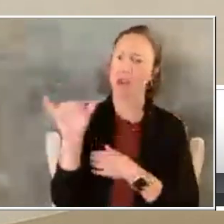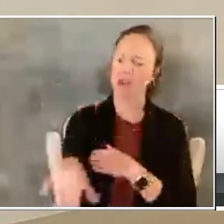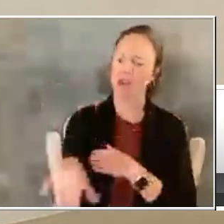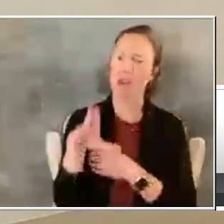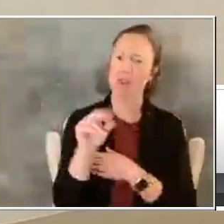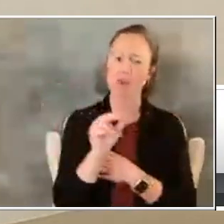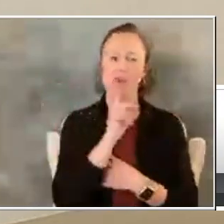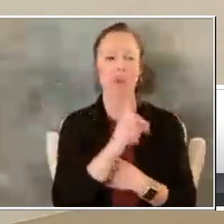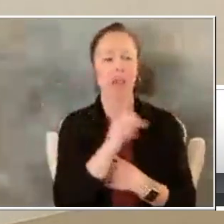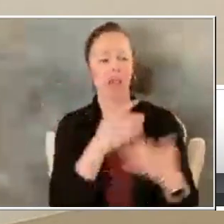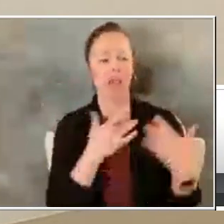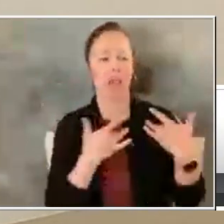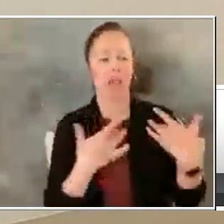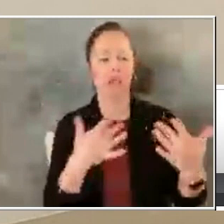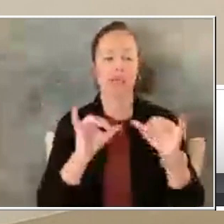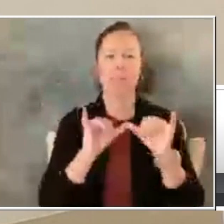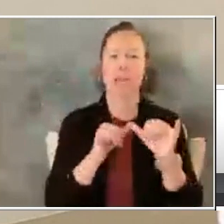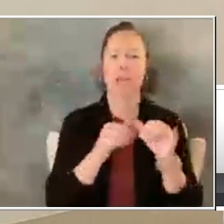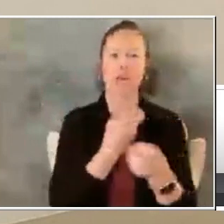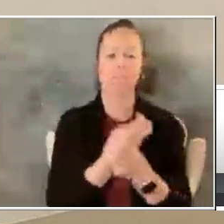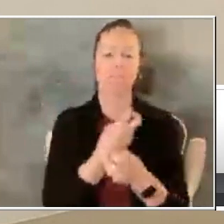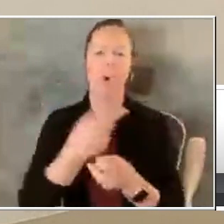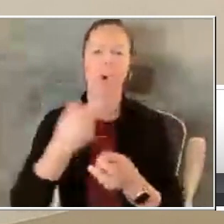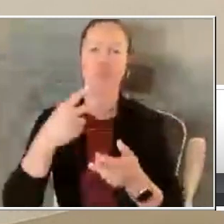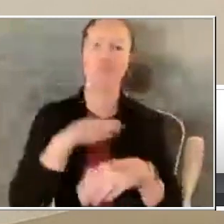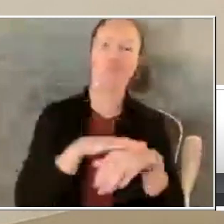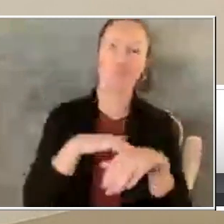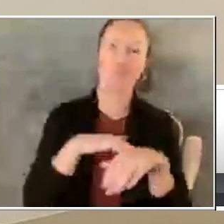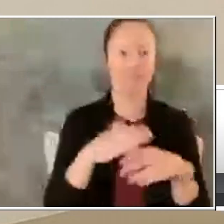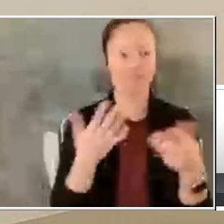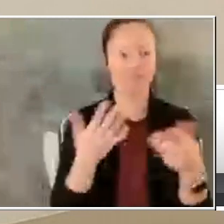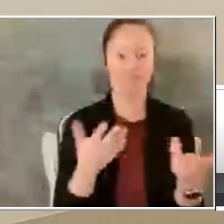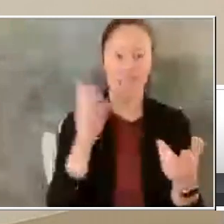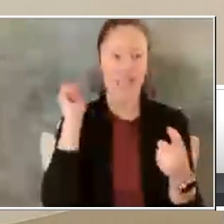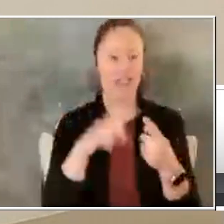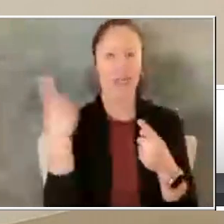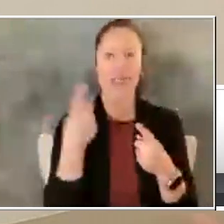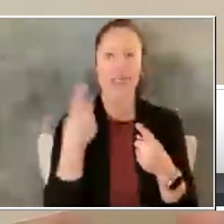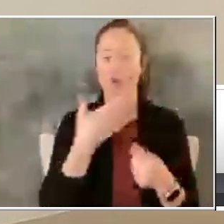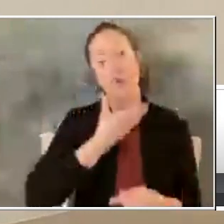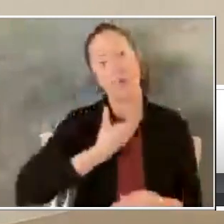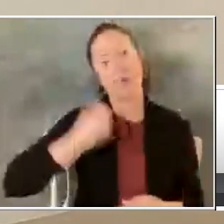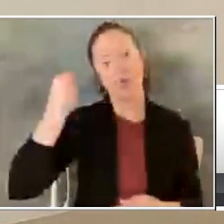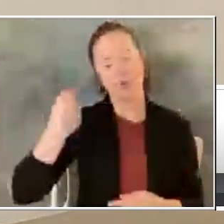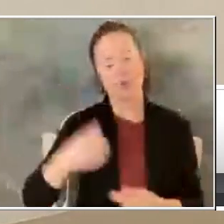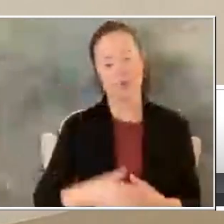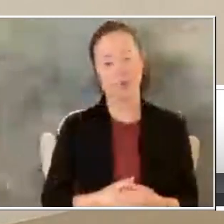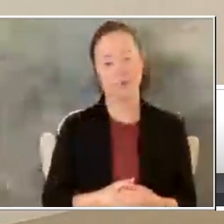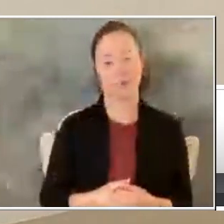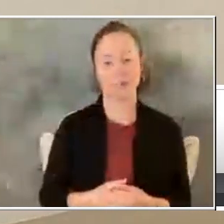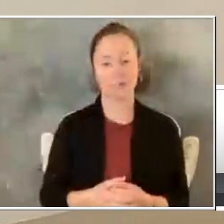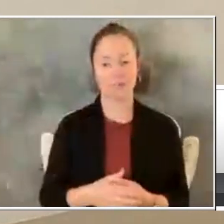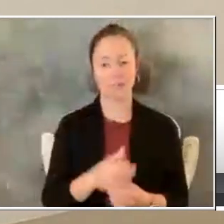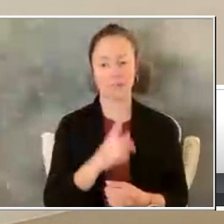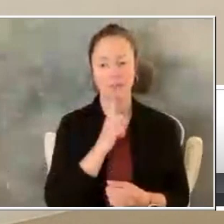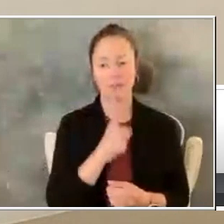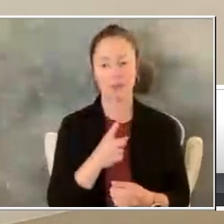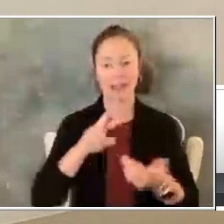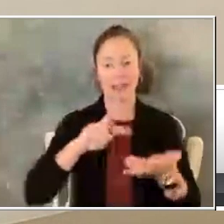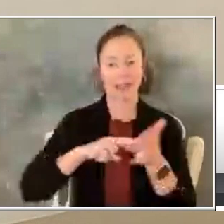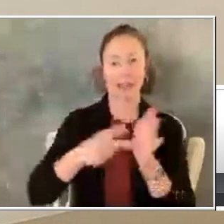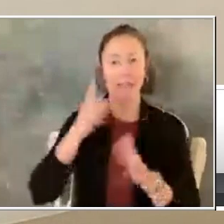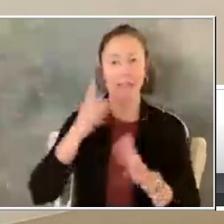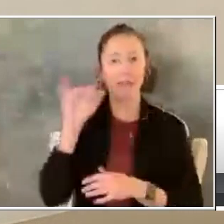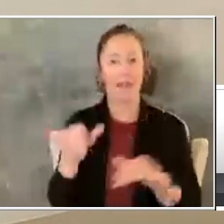don't usually measure bone density until someone is older. But that's sort of the purpose for the